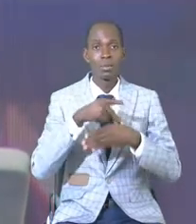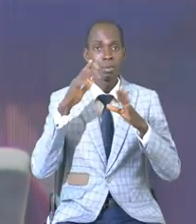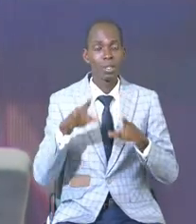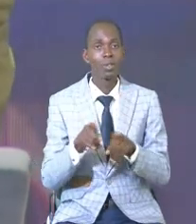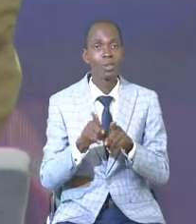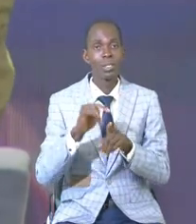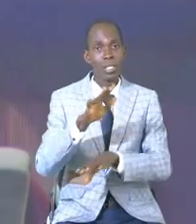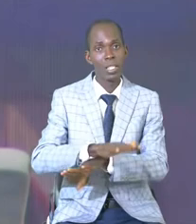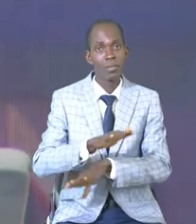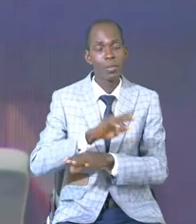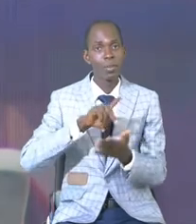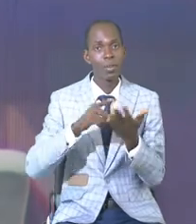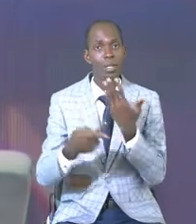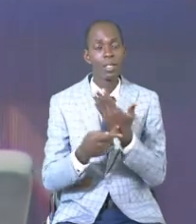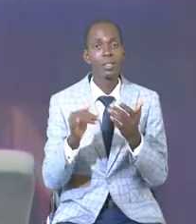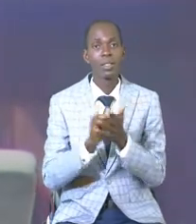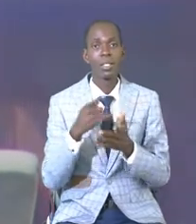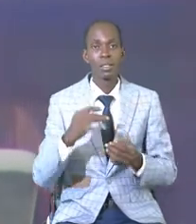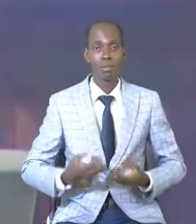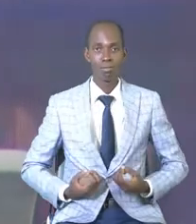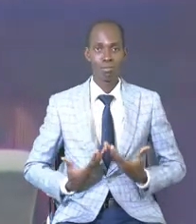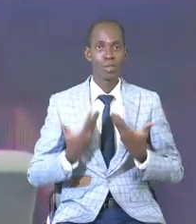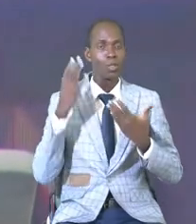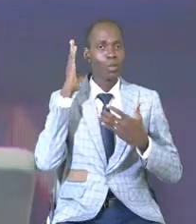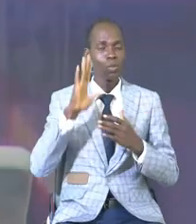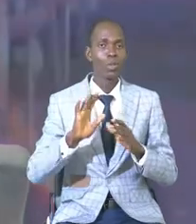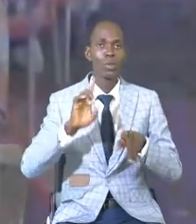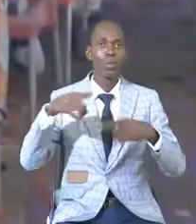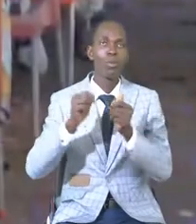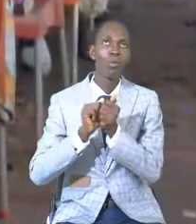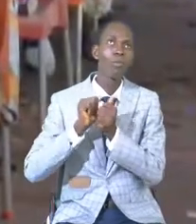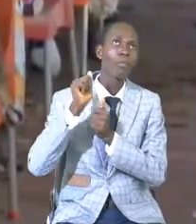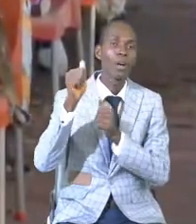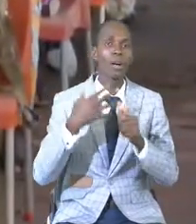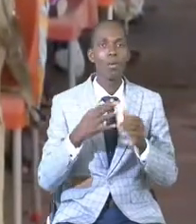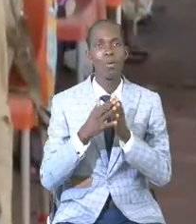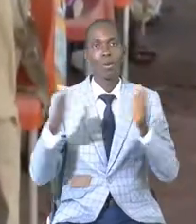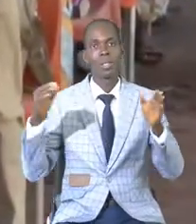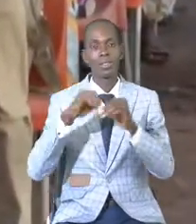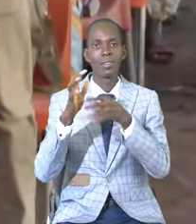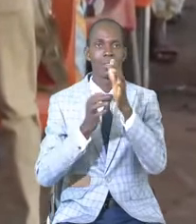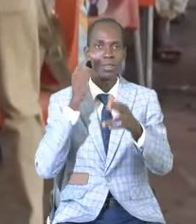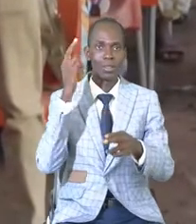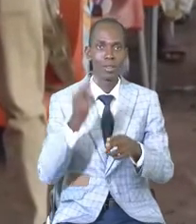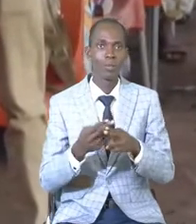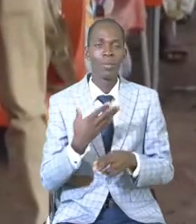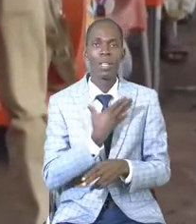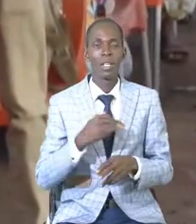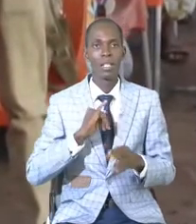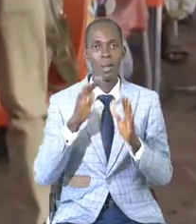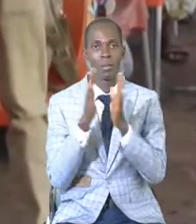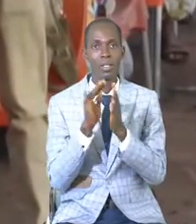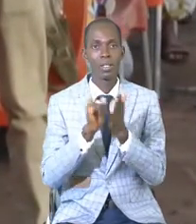the impact will reach far and wide in Jesus' name. Amen. And I pray that this